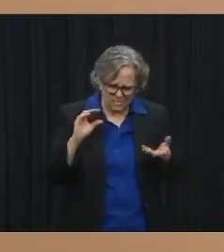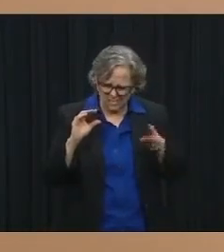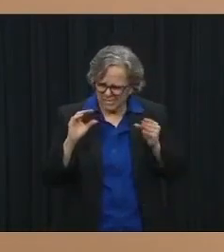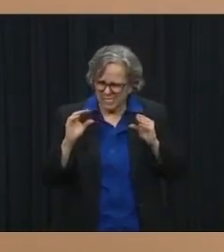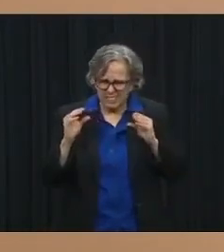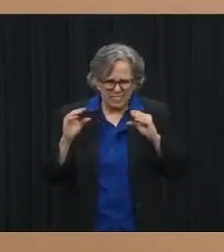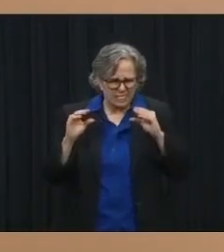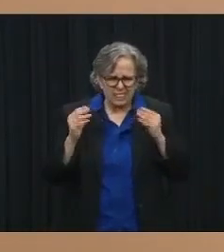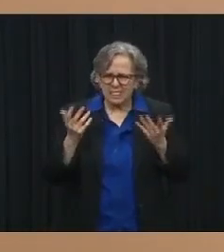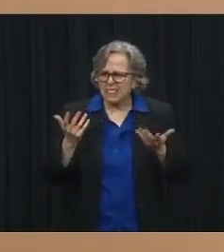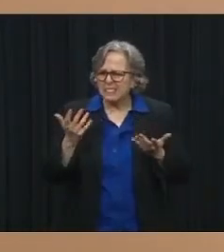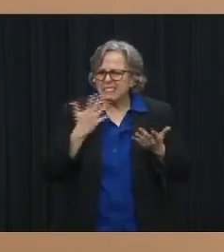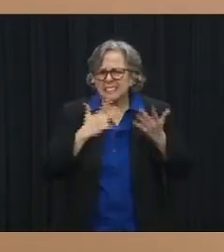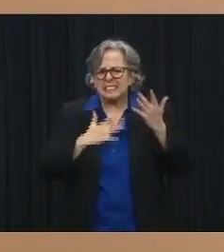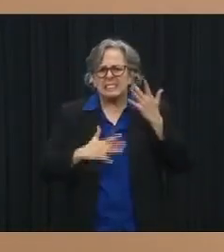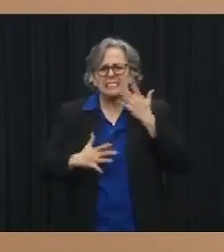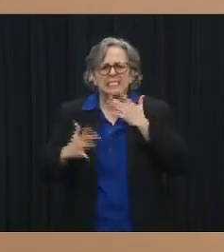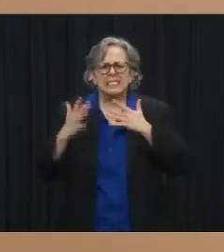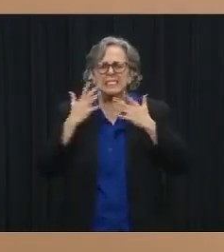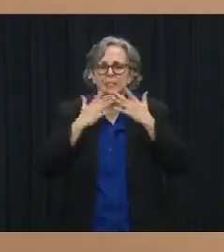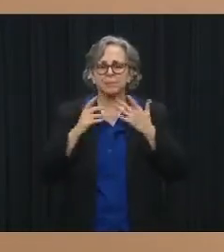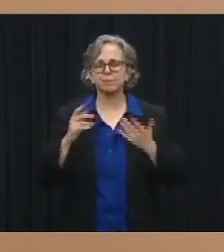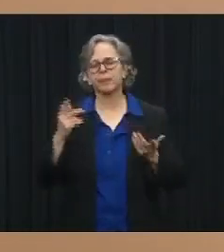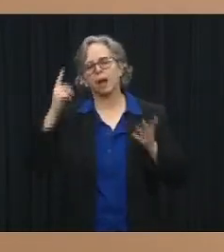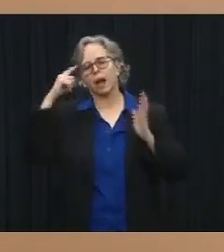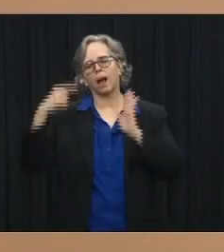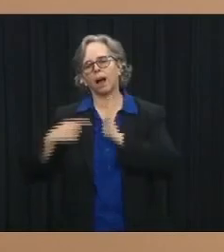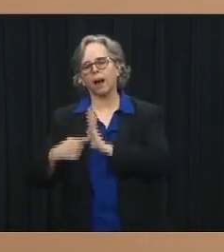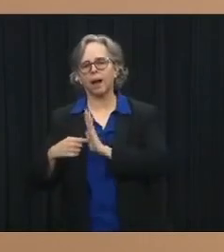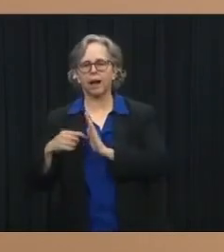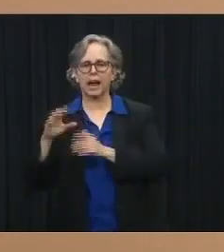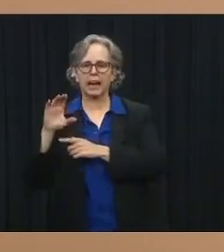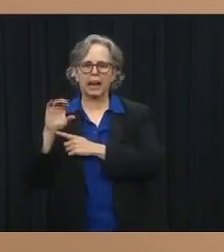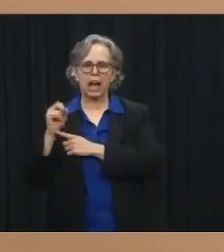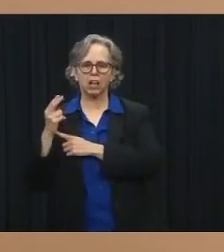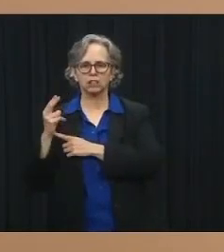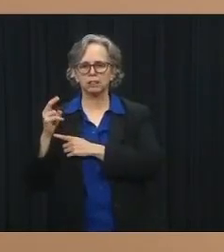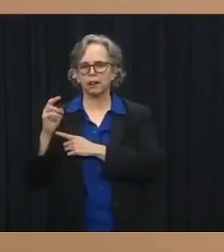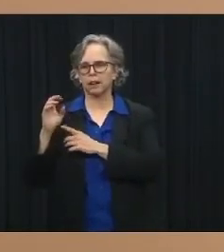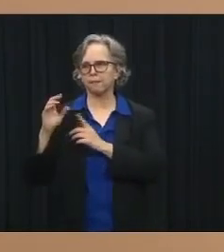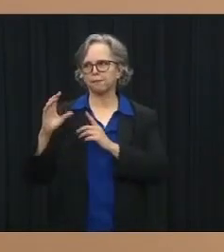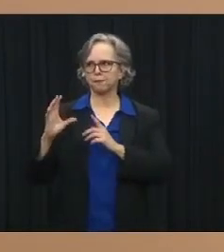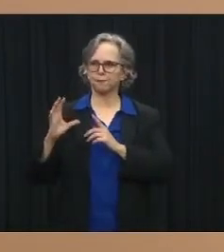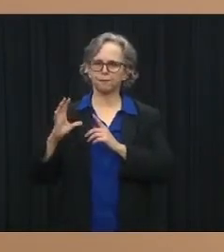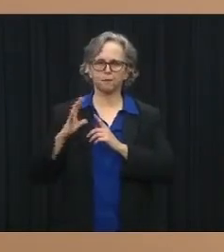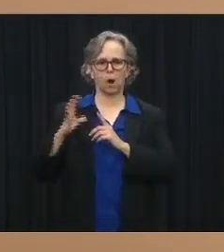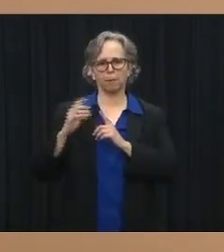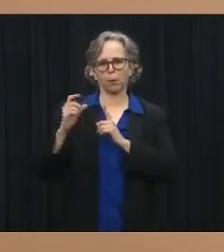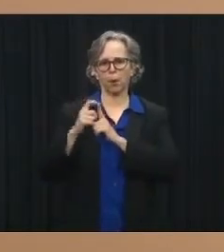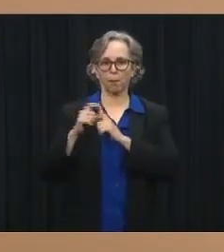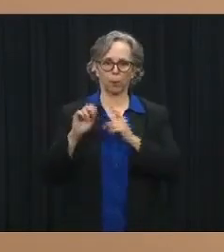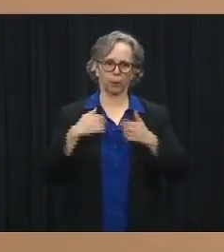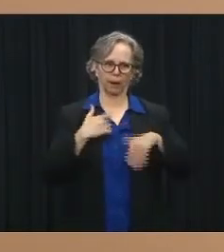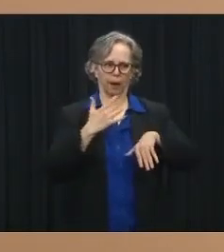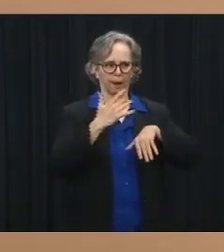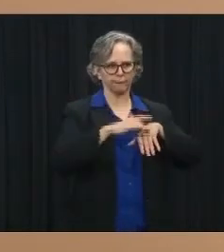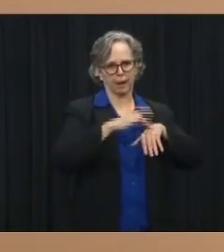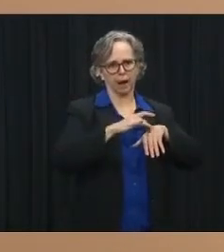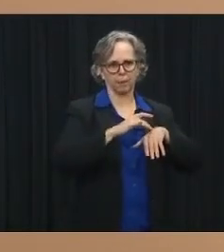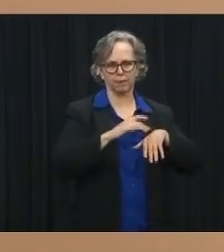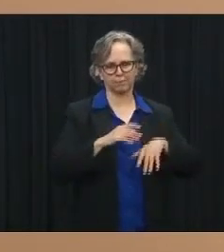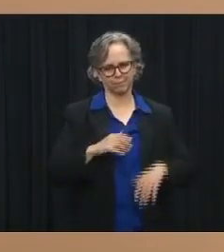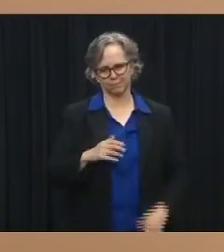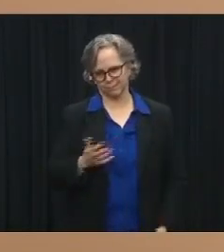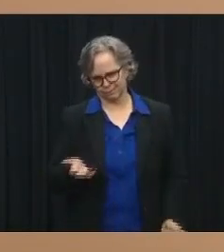cash. I always want to say stash, but it's cash is the formal term. Here in our state. We are getting that out to our local health